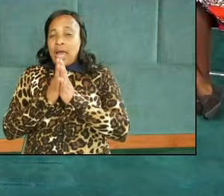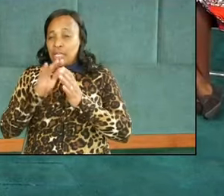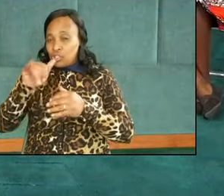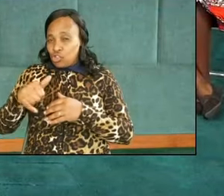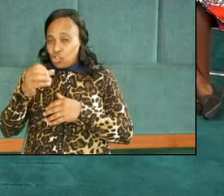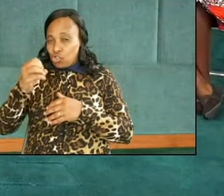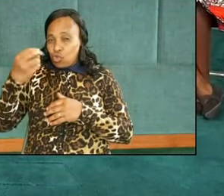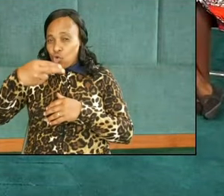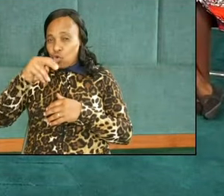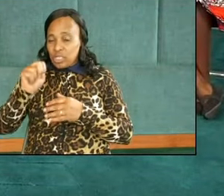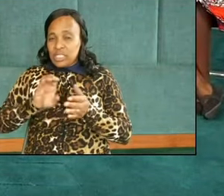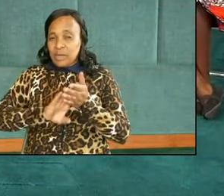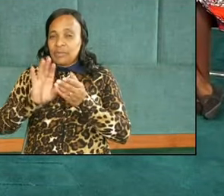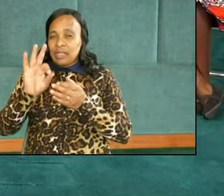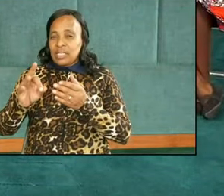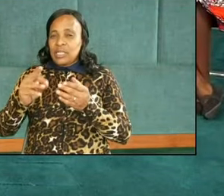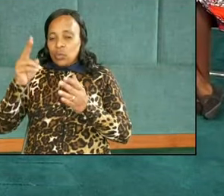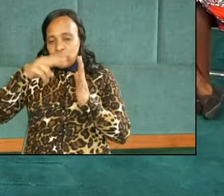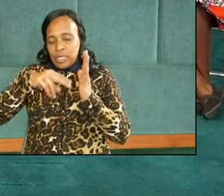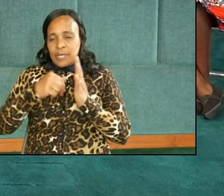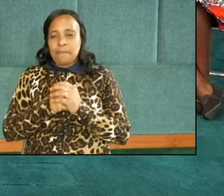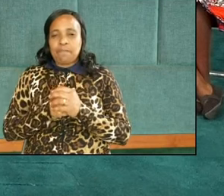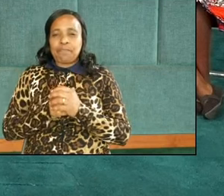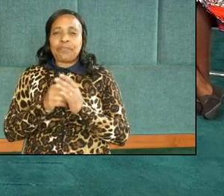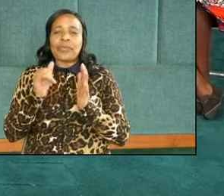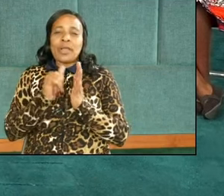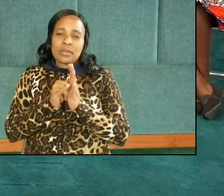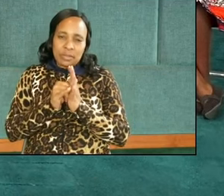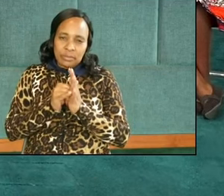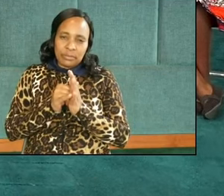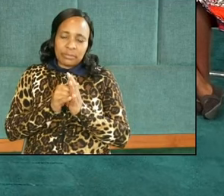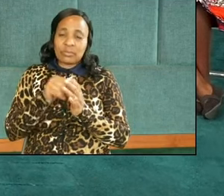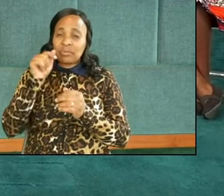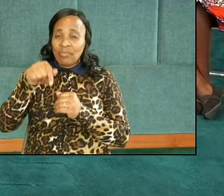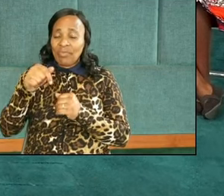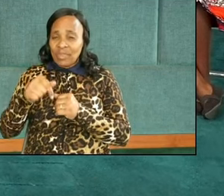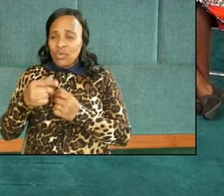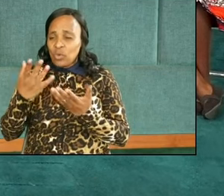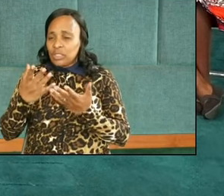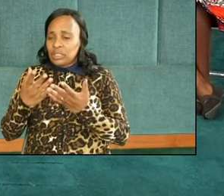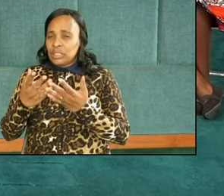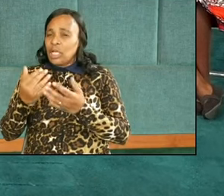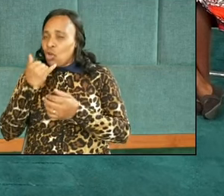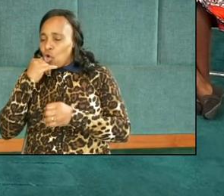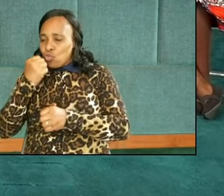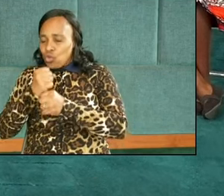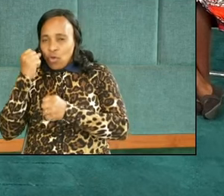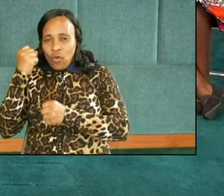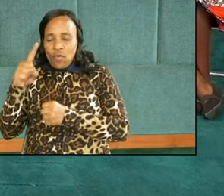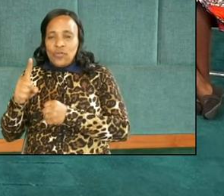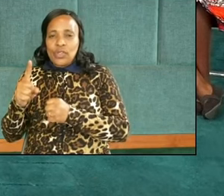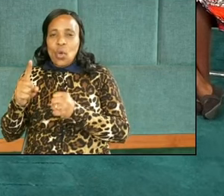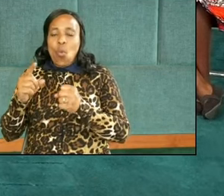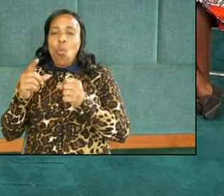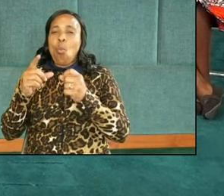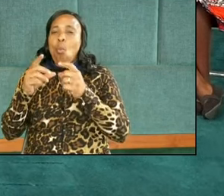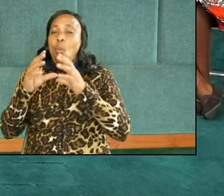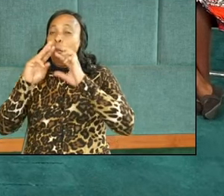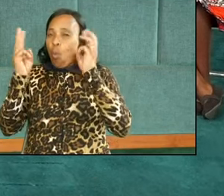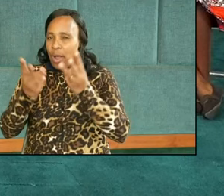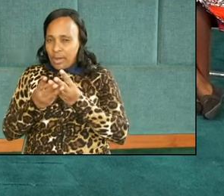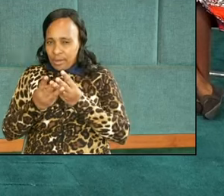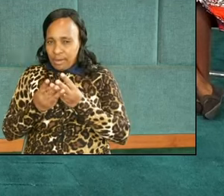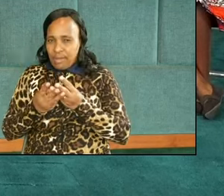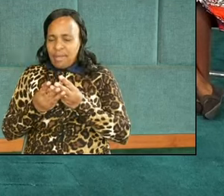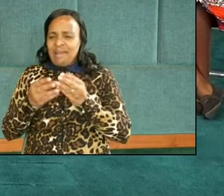John, chapter 3, we read that this is the condemnation of the world. Light has come into the world, but